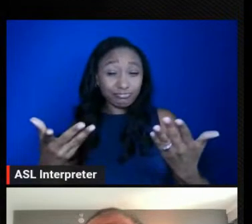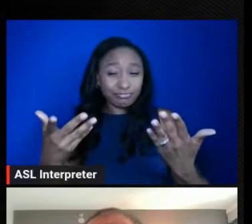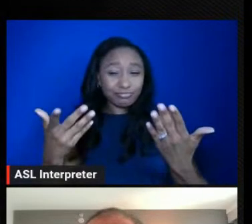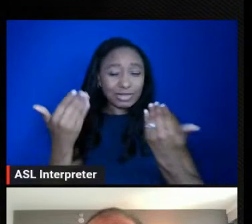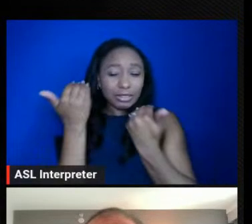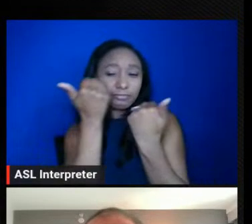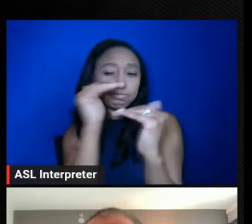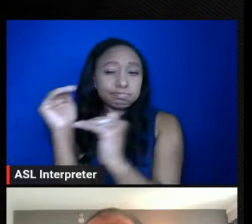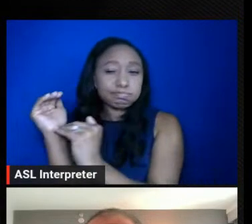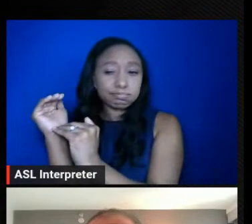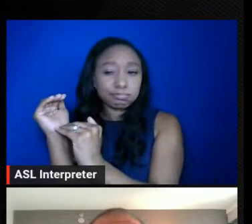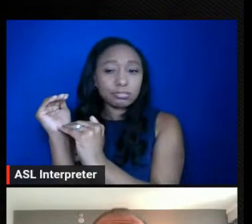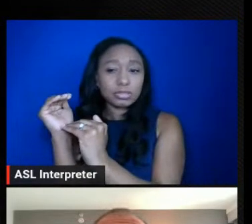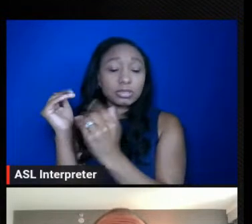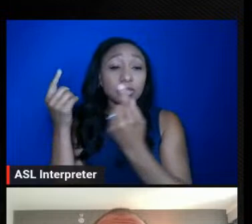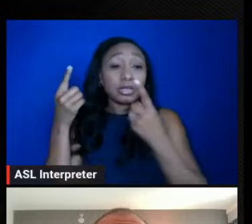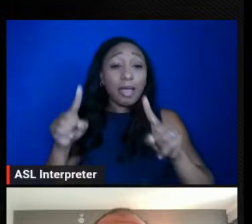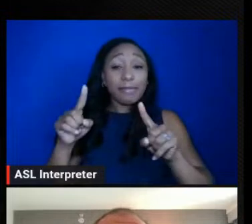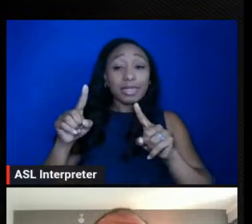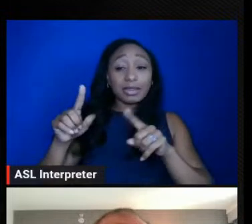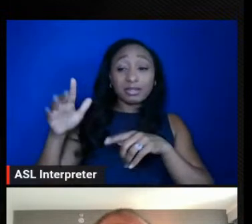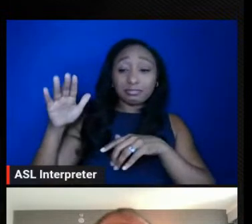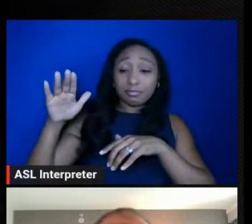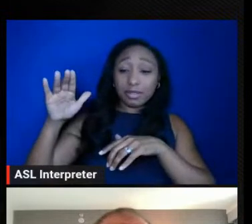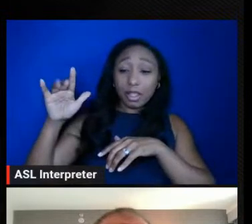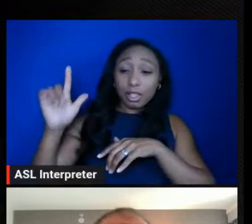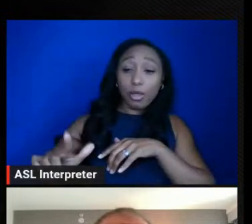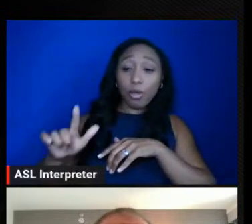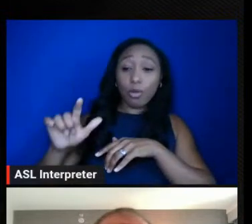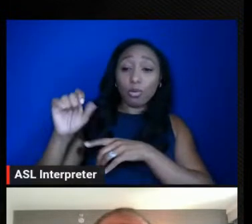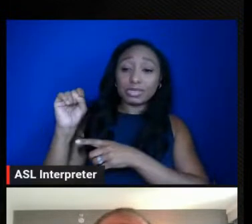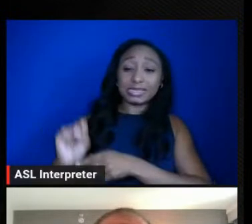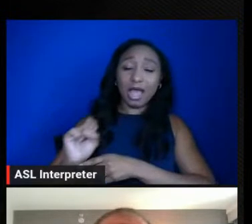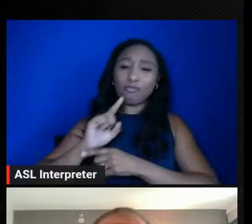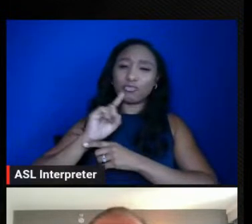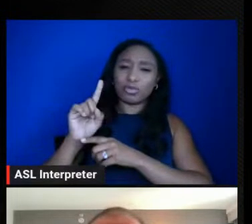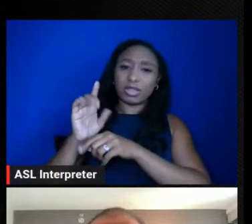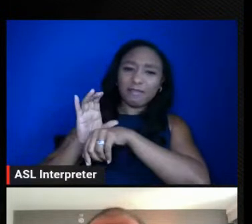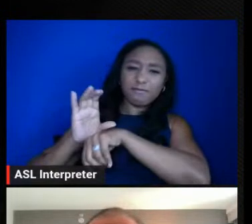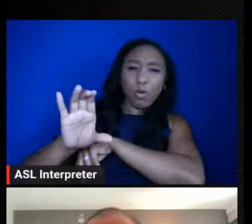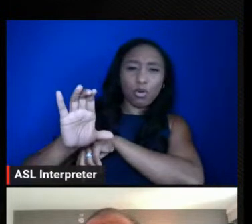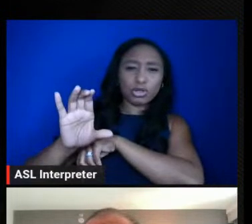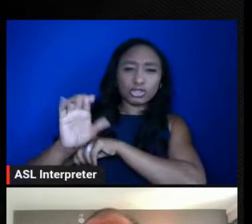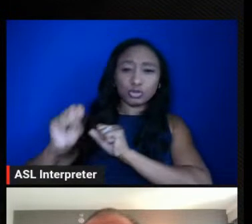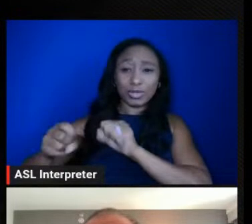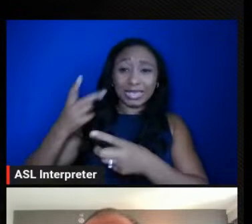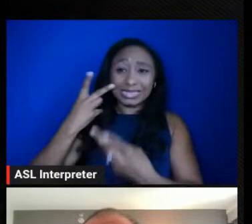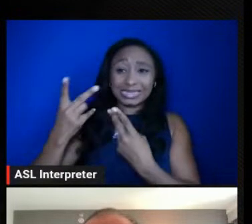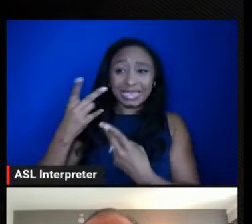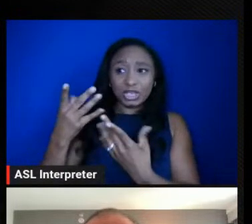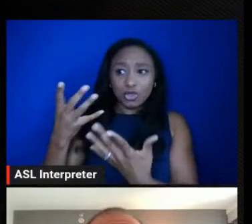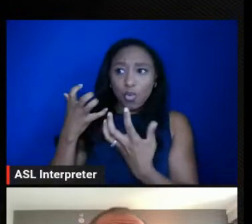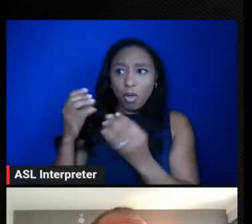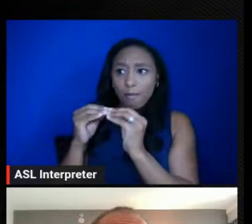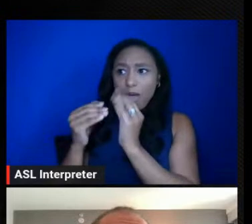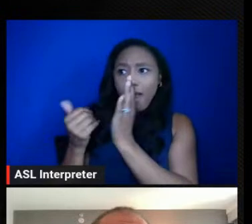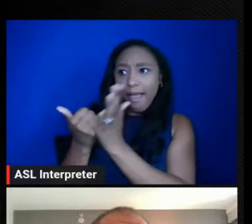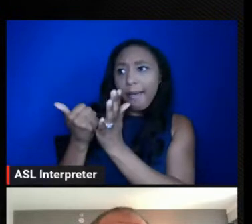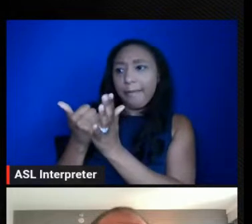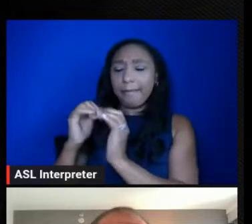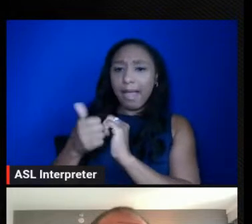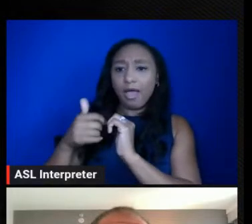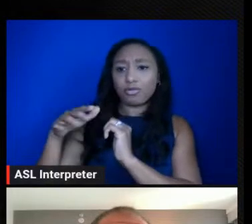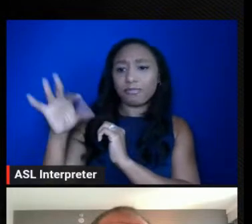Planters in the Deep South had been forced to look to American sources for their manpower needs ever